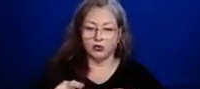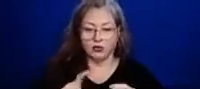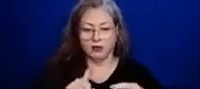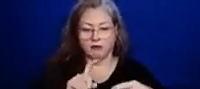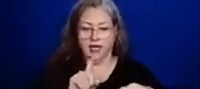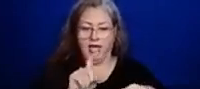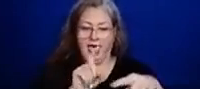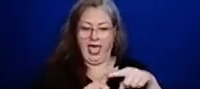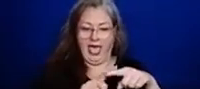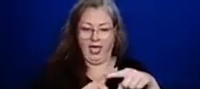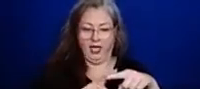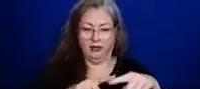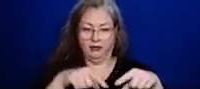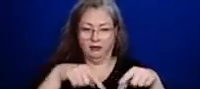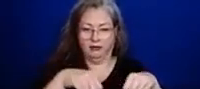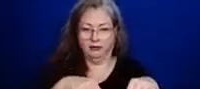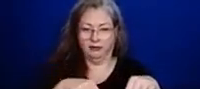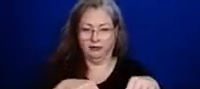hanger.